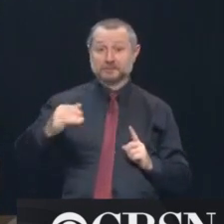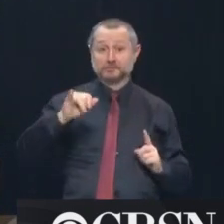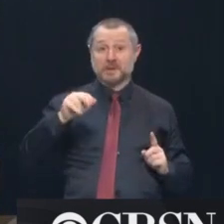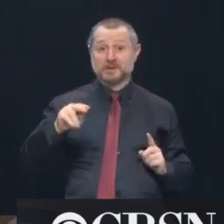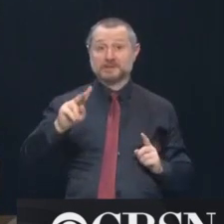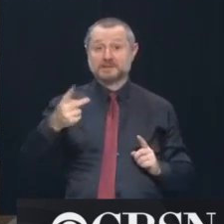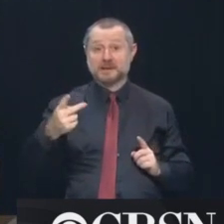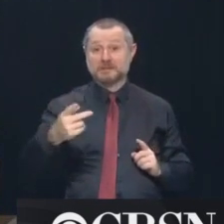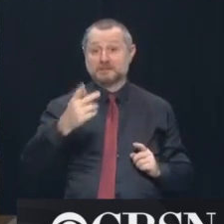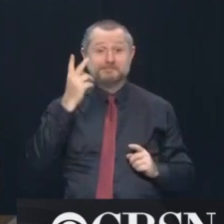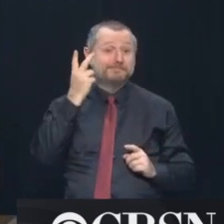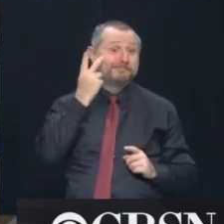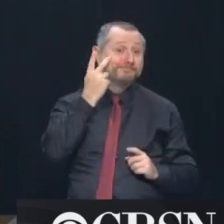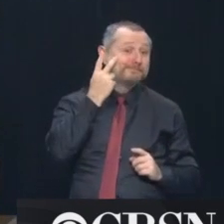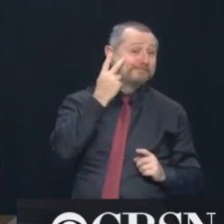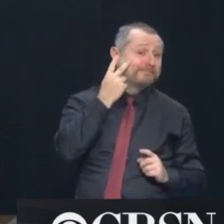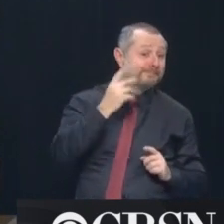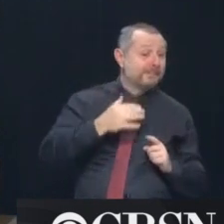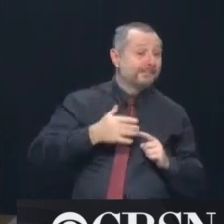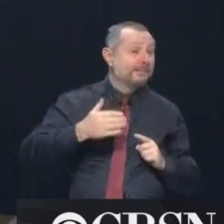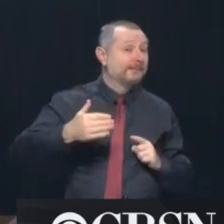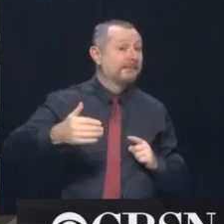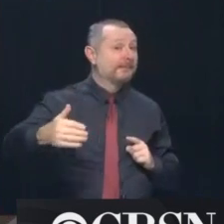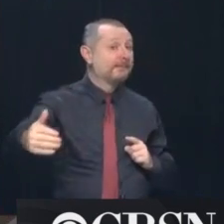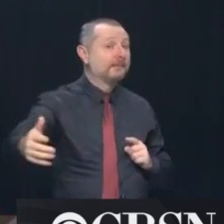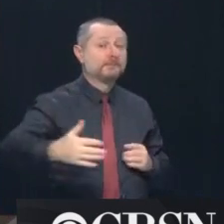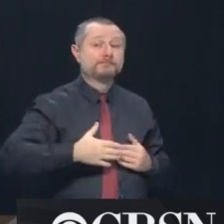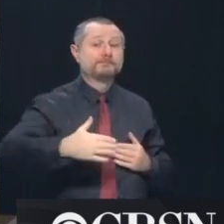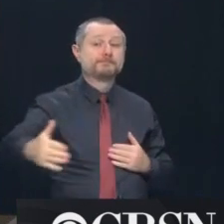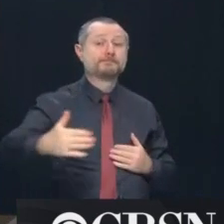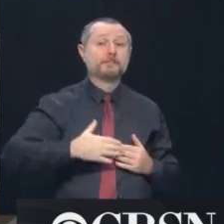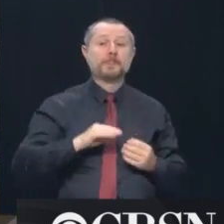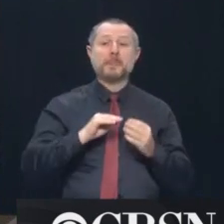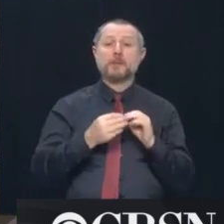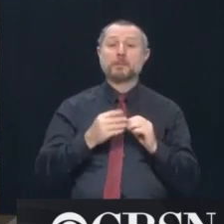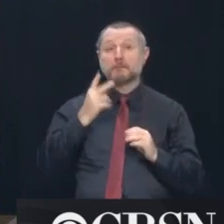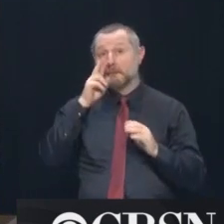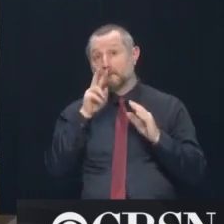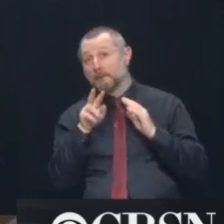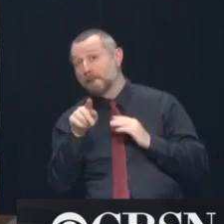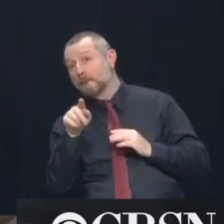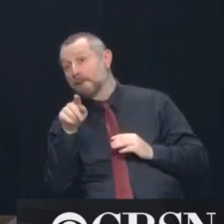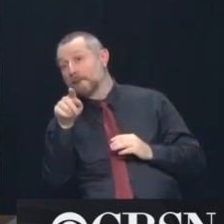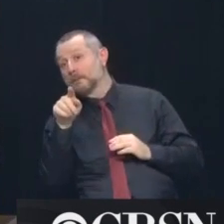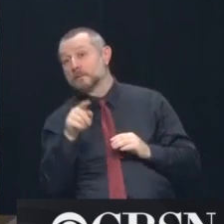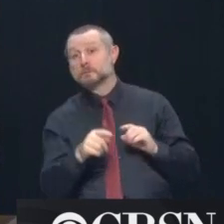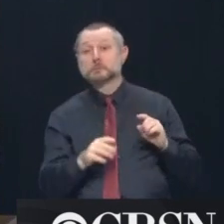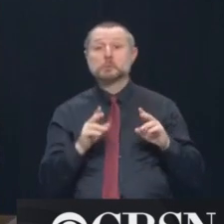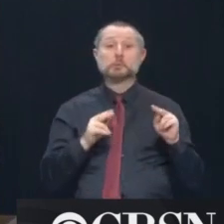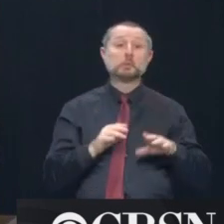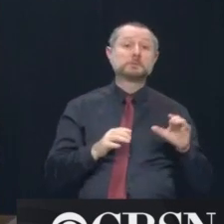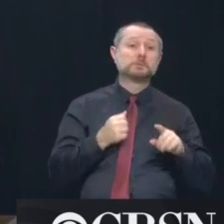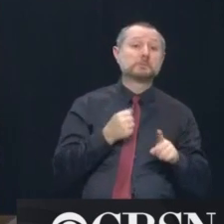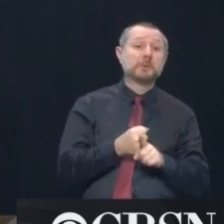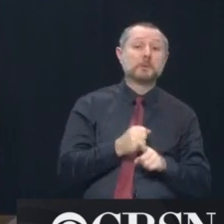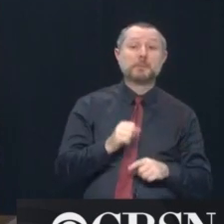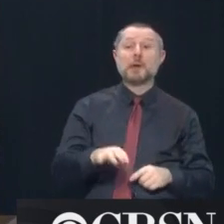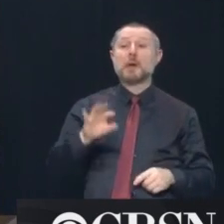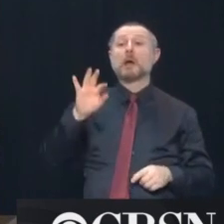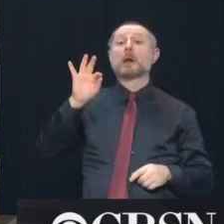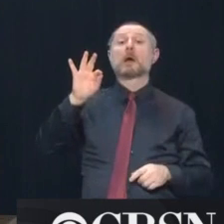By this projection, it's just a projection, New York City could be at 9 on January